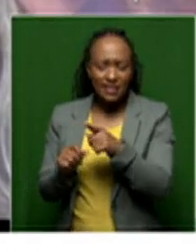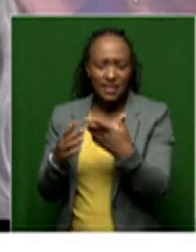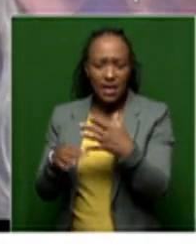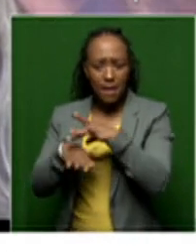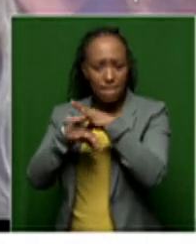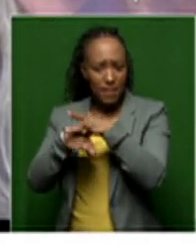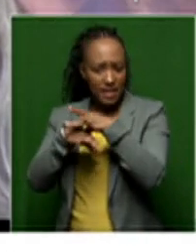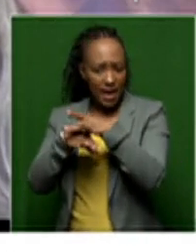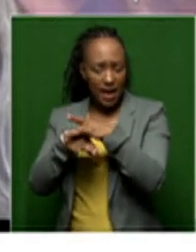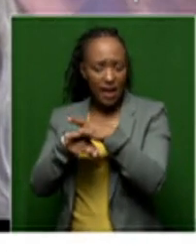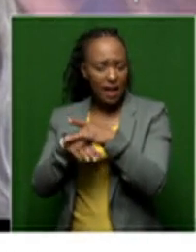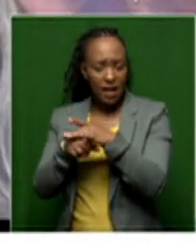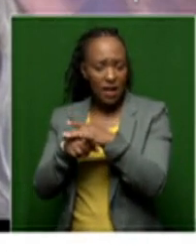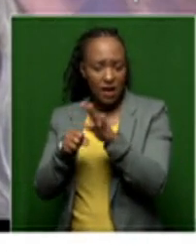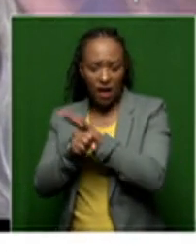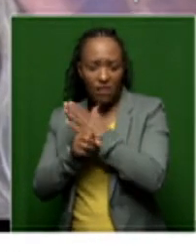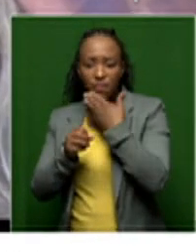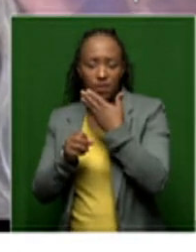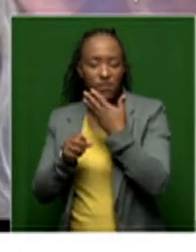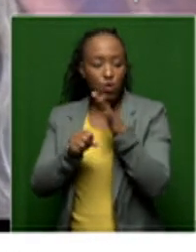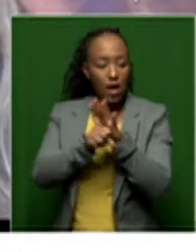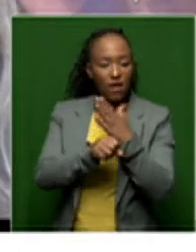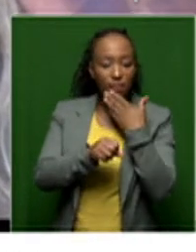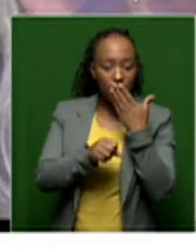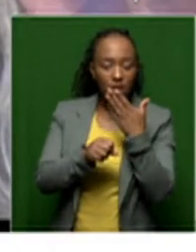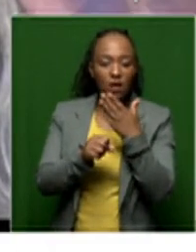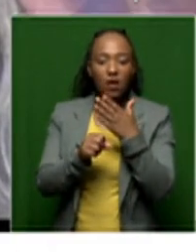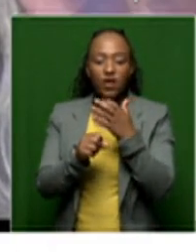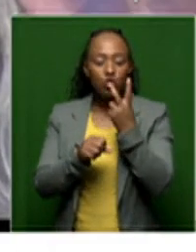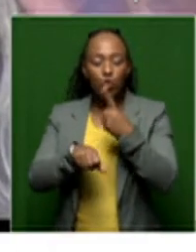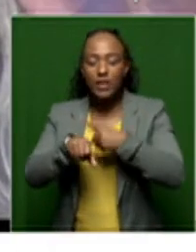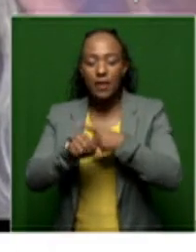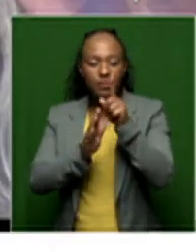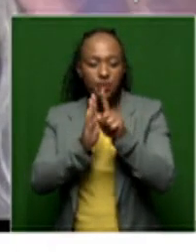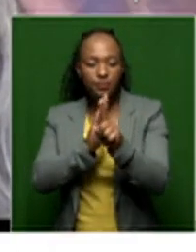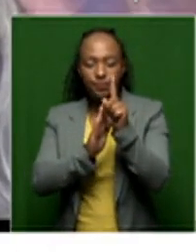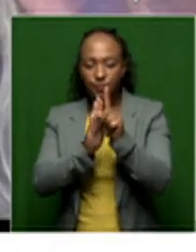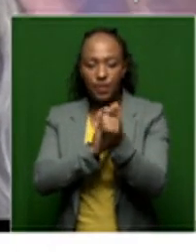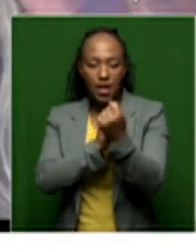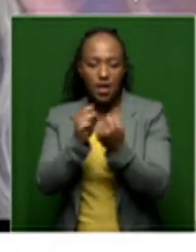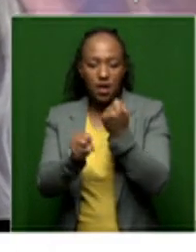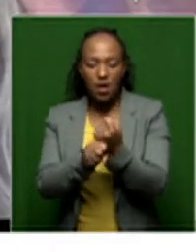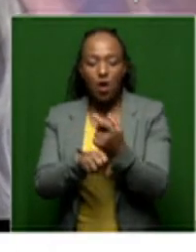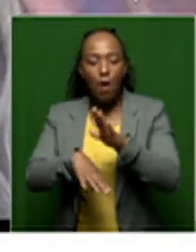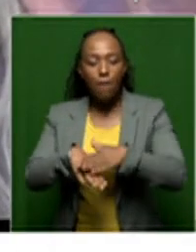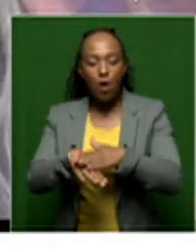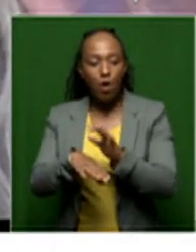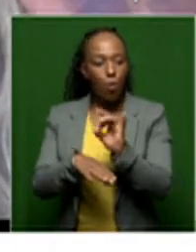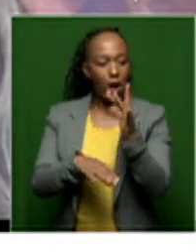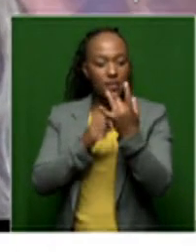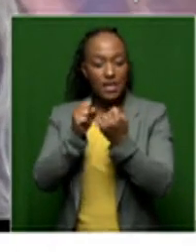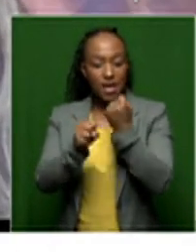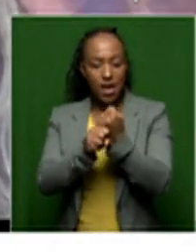medical aids won't cover it if you're not, if you're not covered and you're going twice a year, or you're going more than once